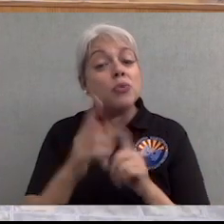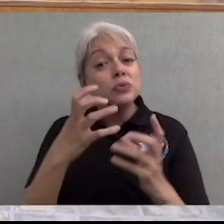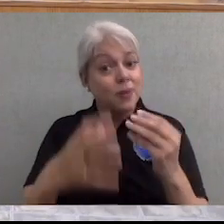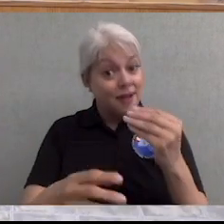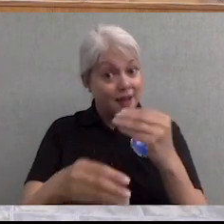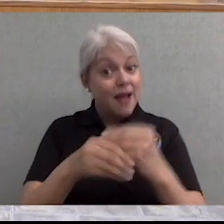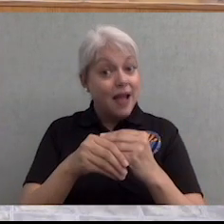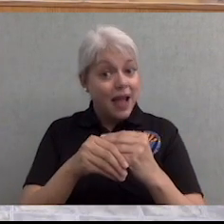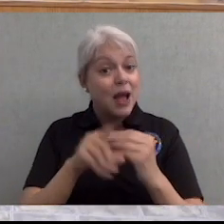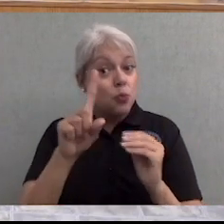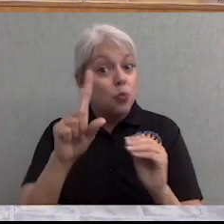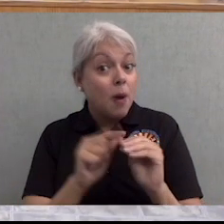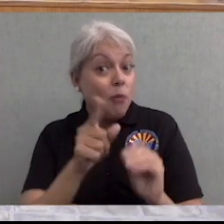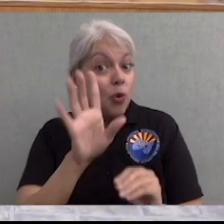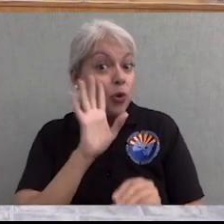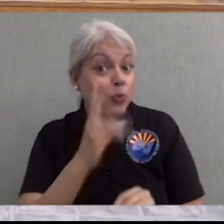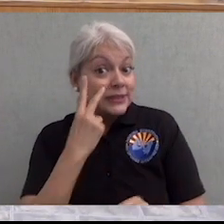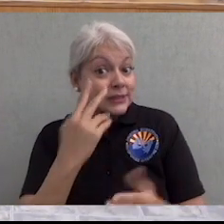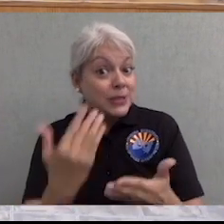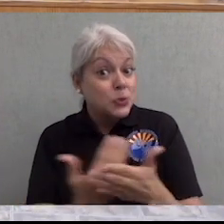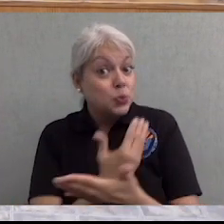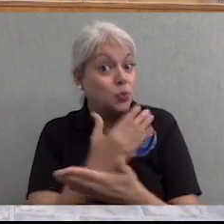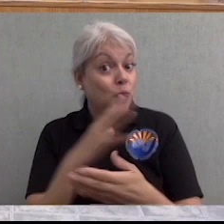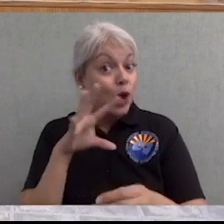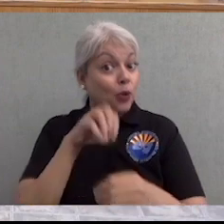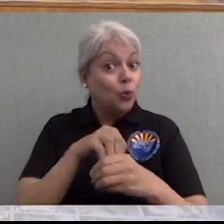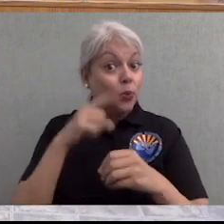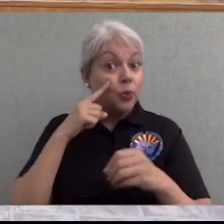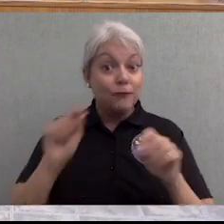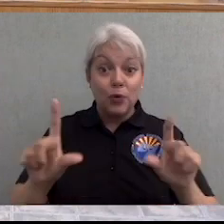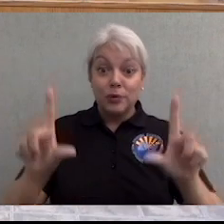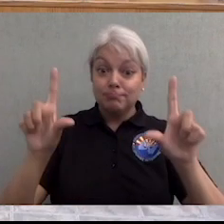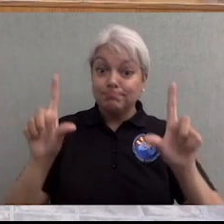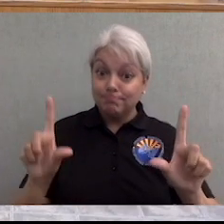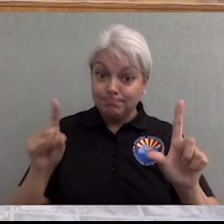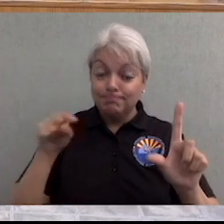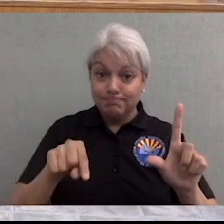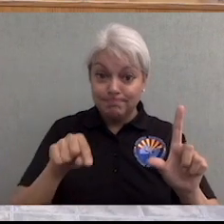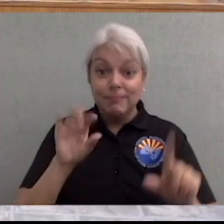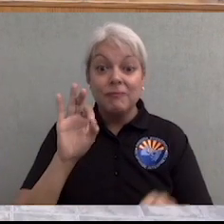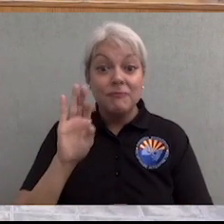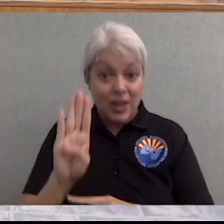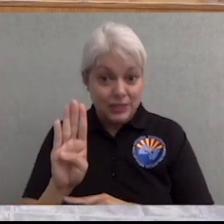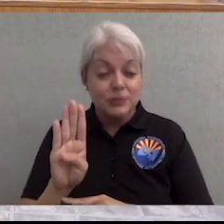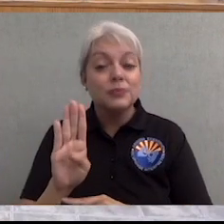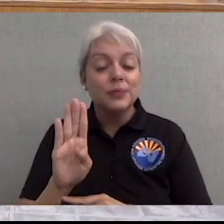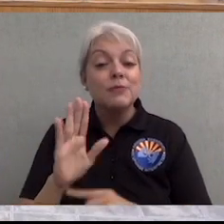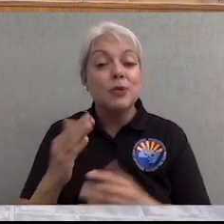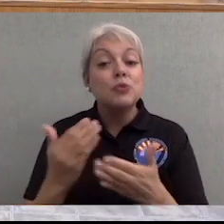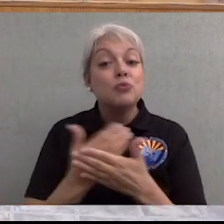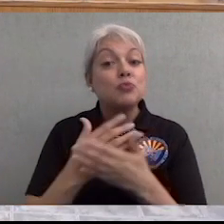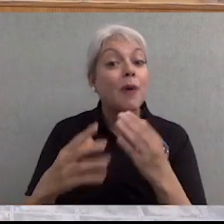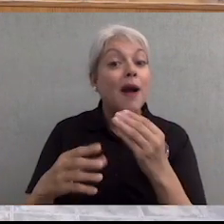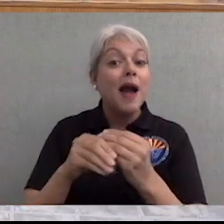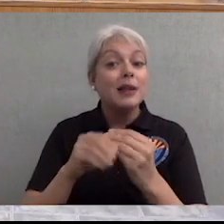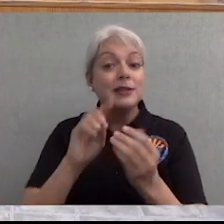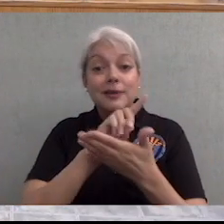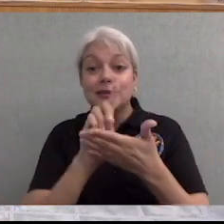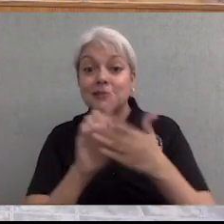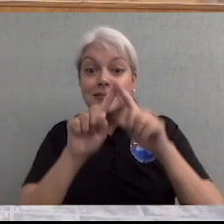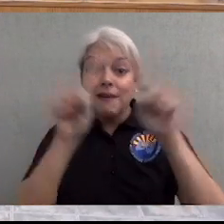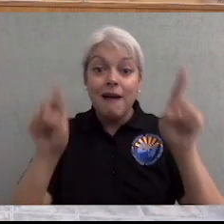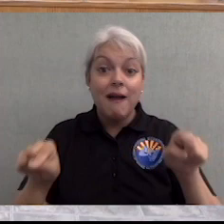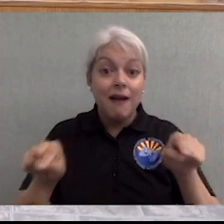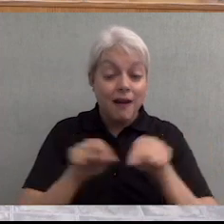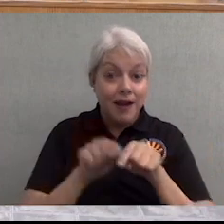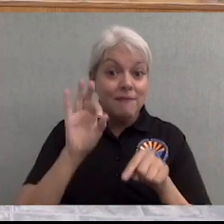see at this taping is that we have a new addition to our Facebook updates.